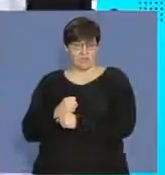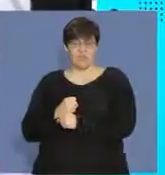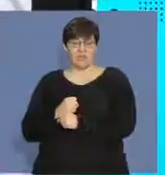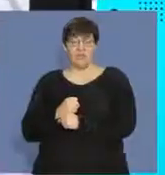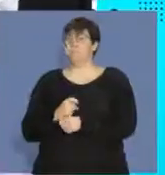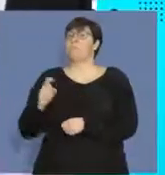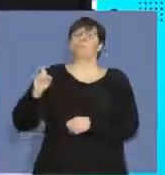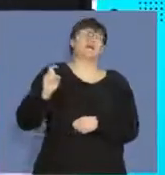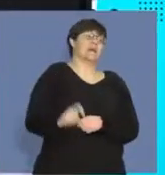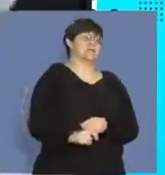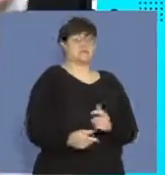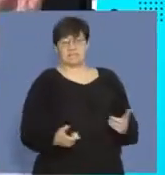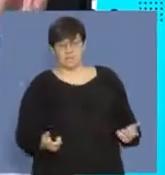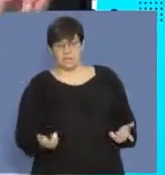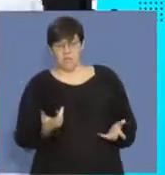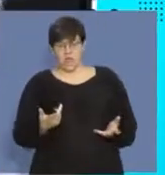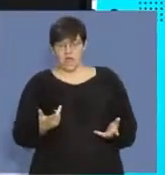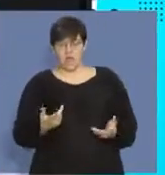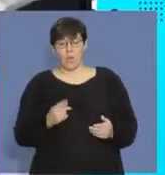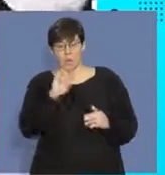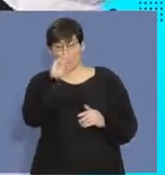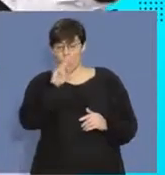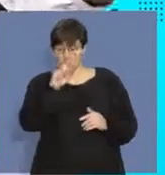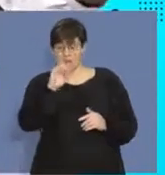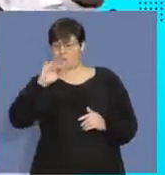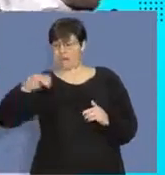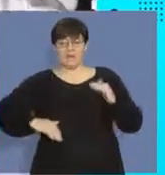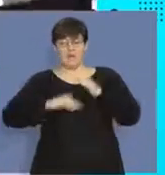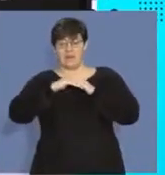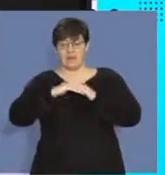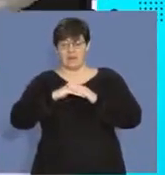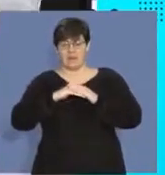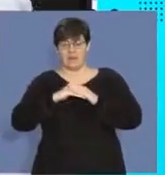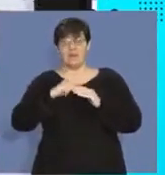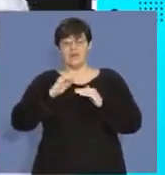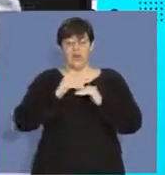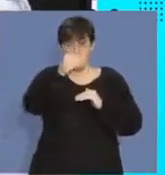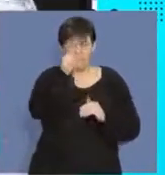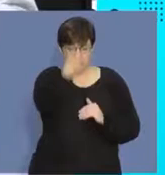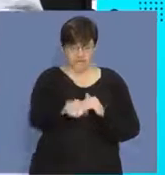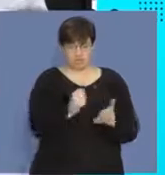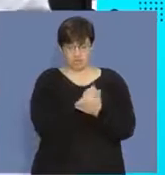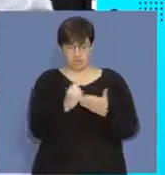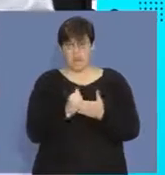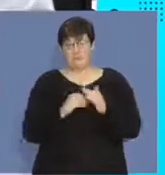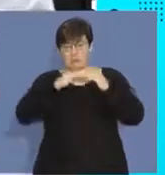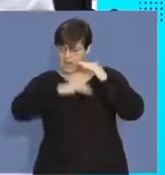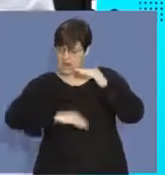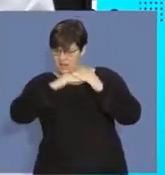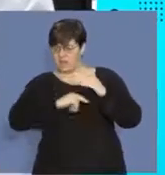just to recap, it's not compulsory because the threshold is R1 million. But if it registers for